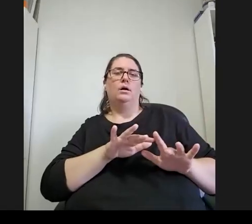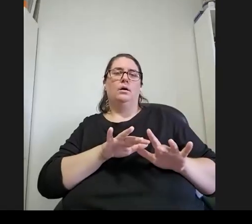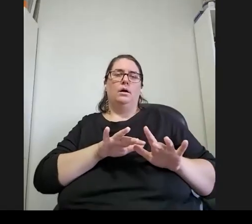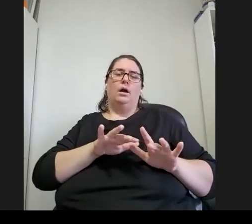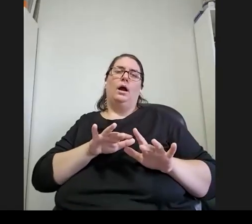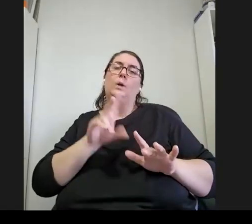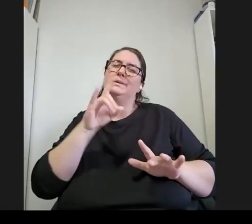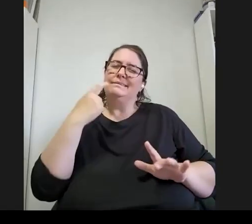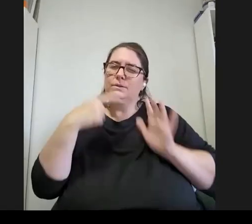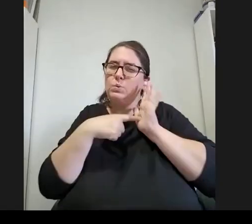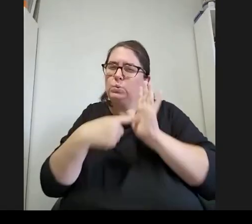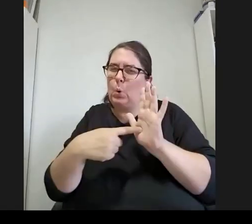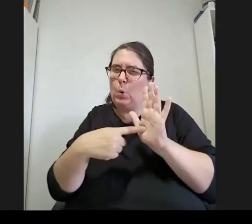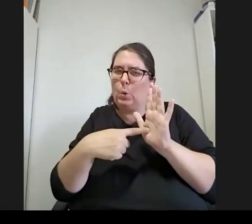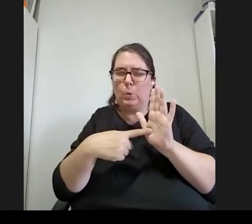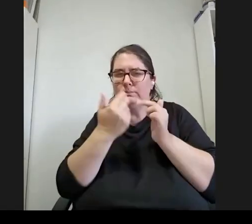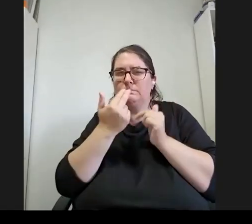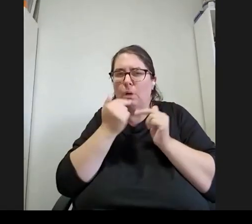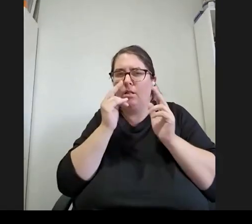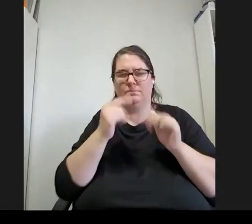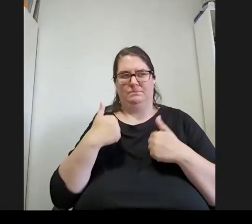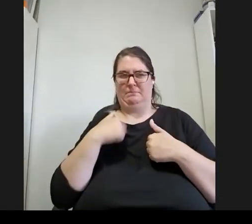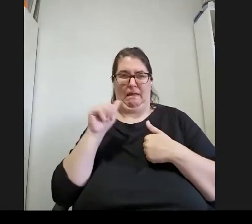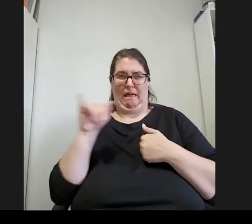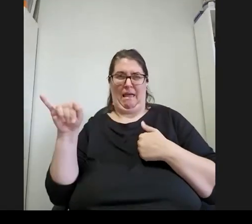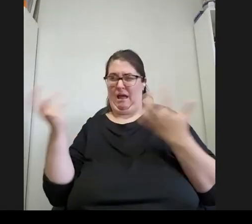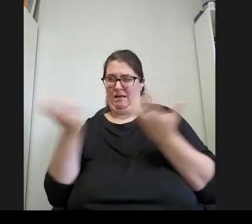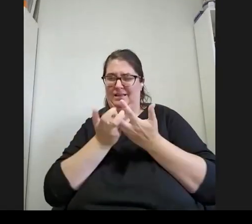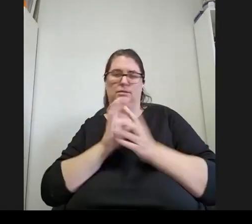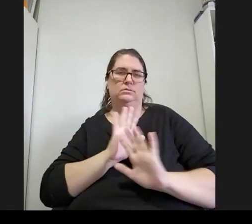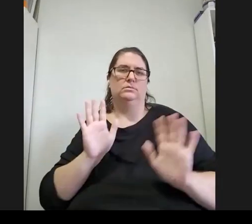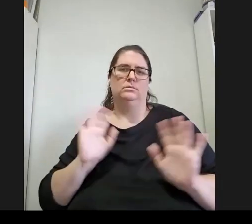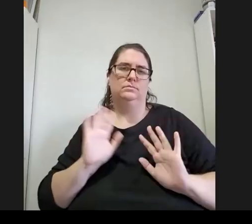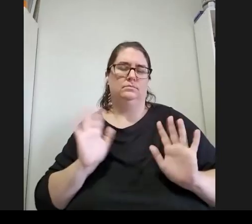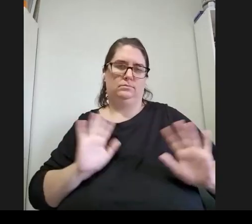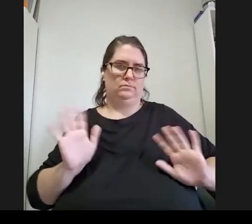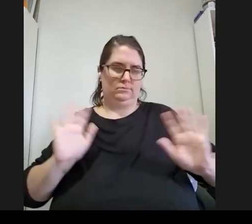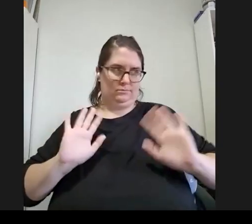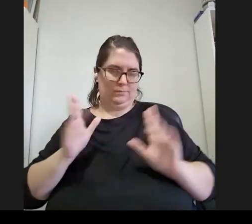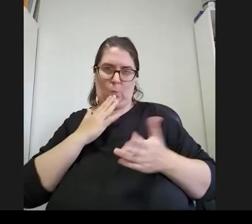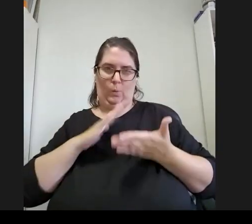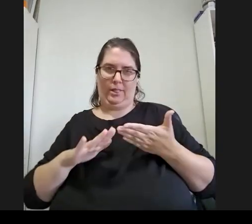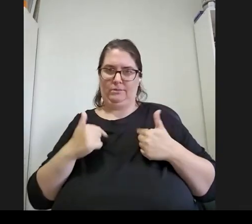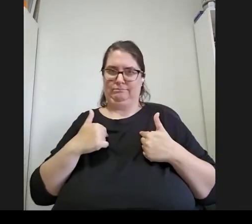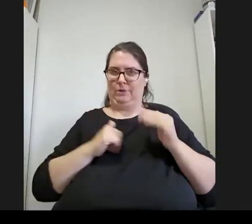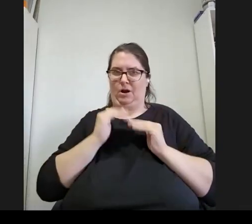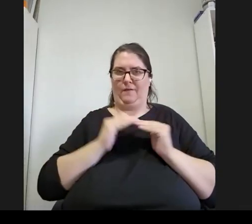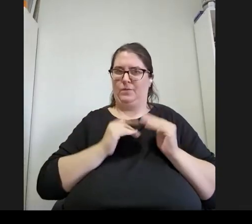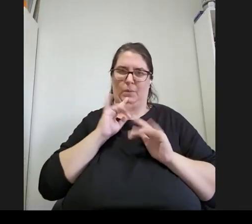snapshot of it today. I would not feel comfortable it to be applied through an AI kind